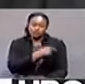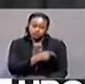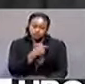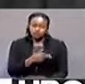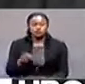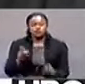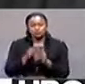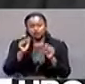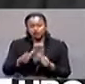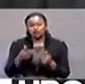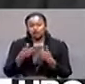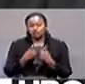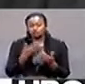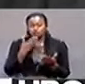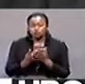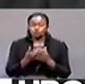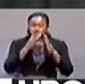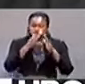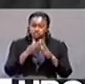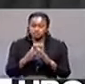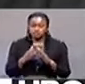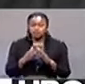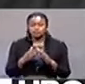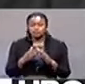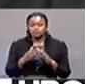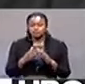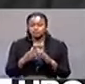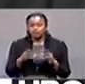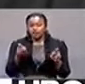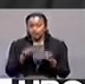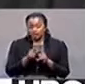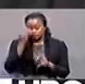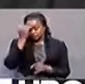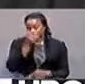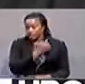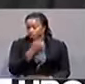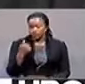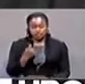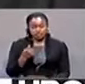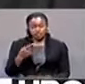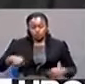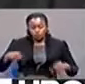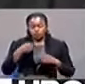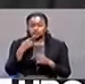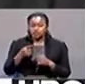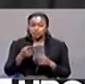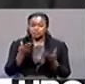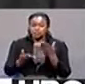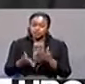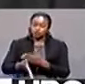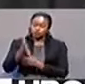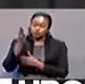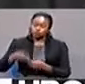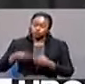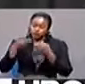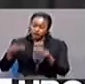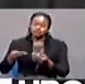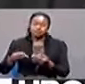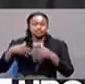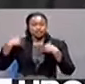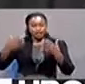have good shelter. As Catholics, we say, may God grant eternal